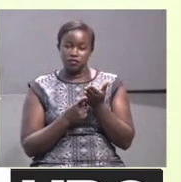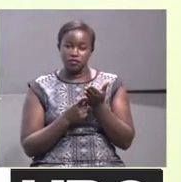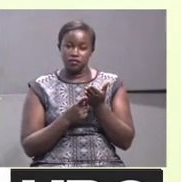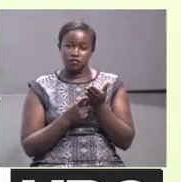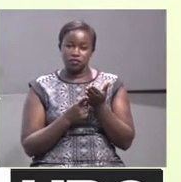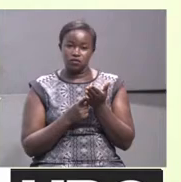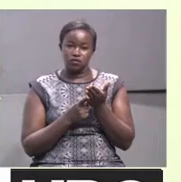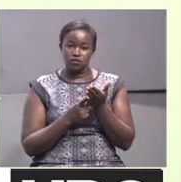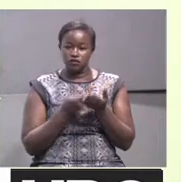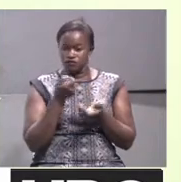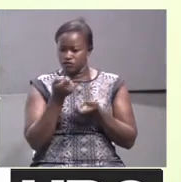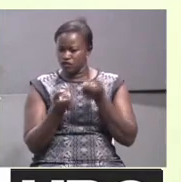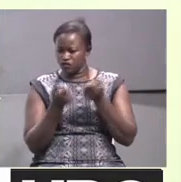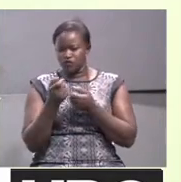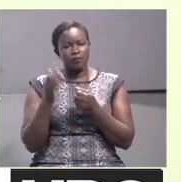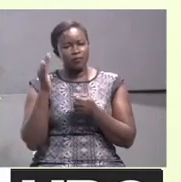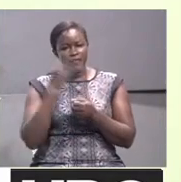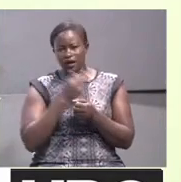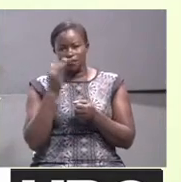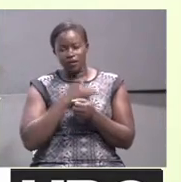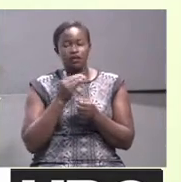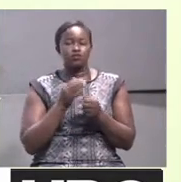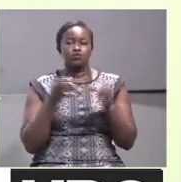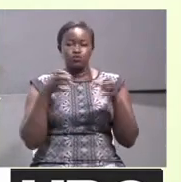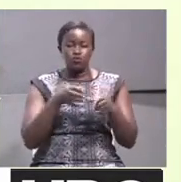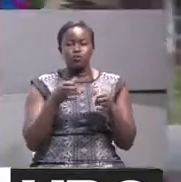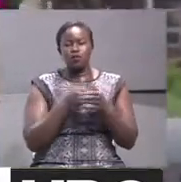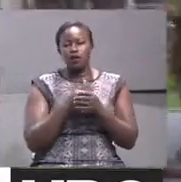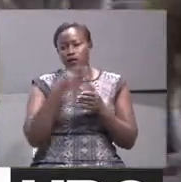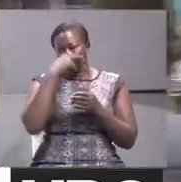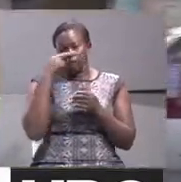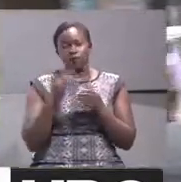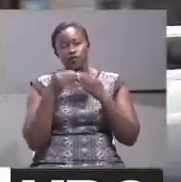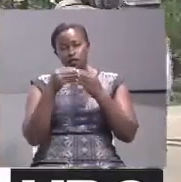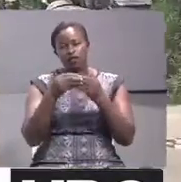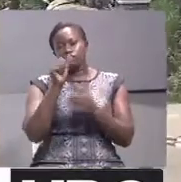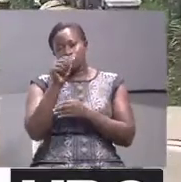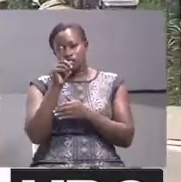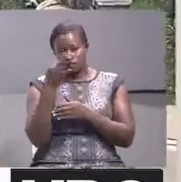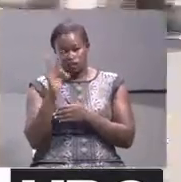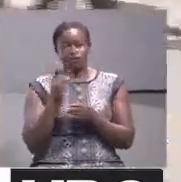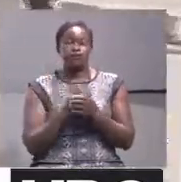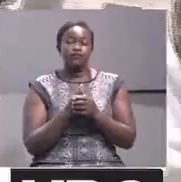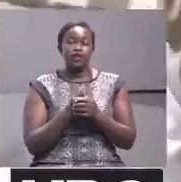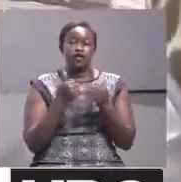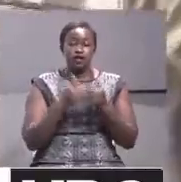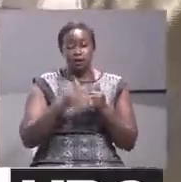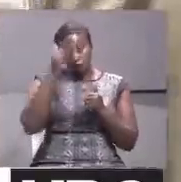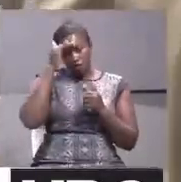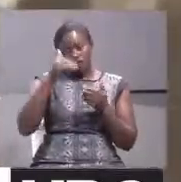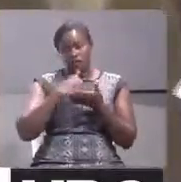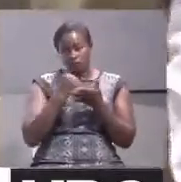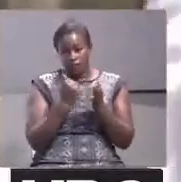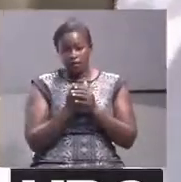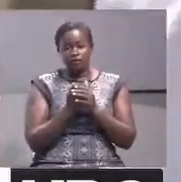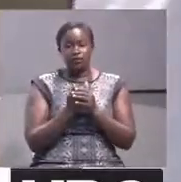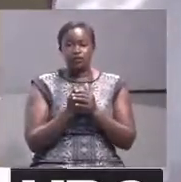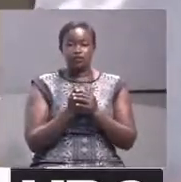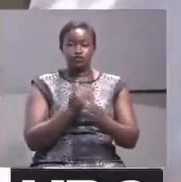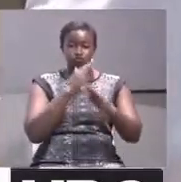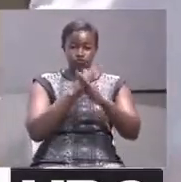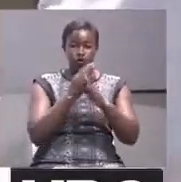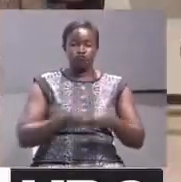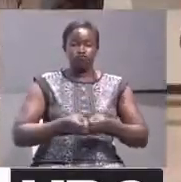a few notorious ADF rebel leaders. The Police Directorate of Counterterrorism has revamped the